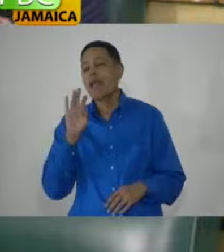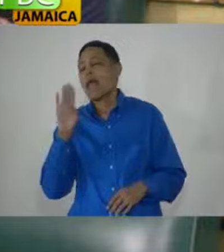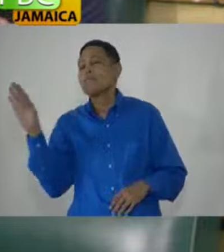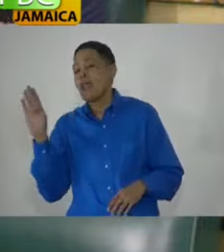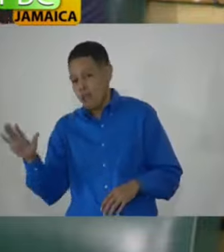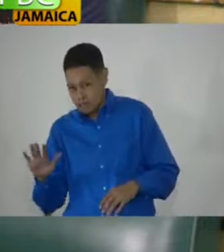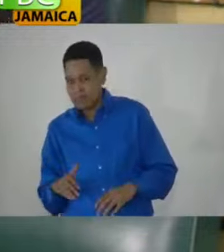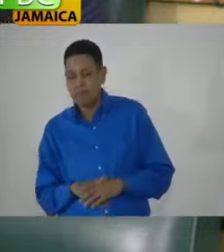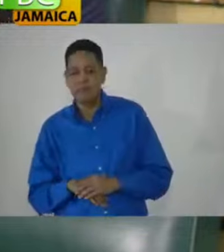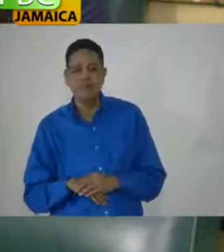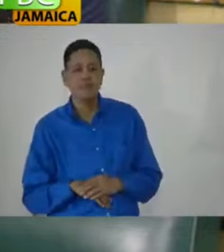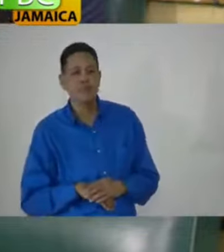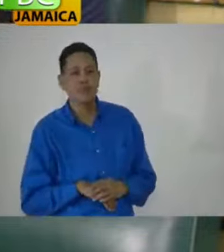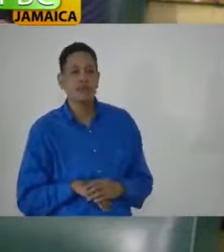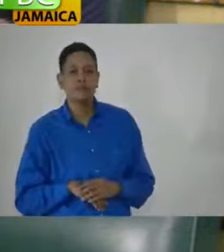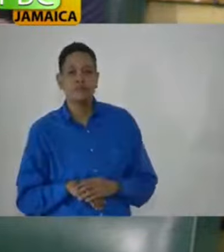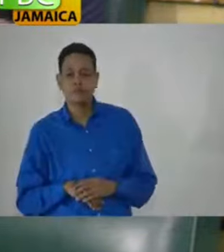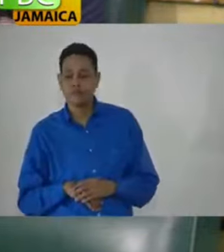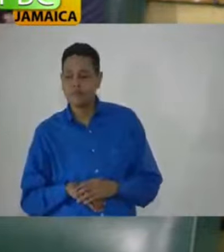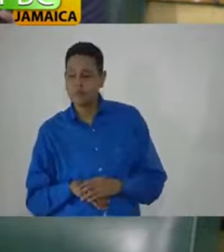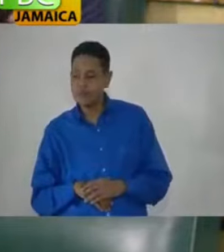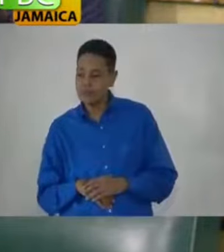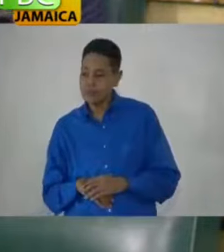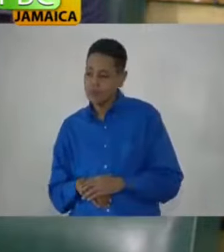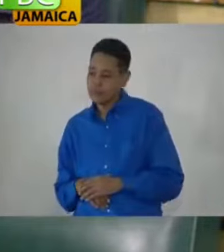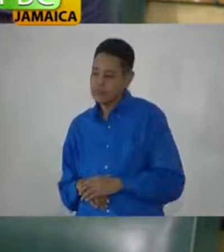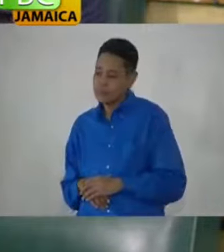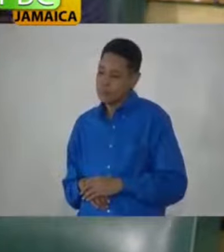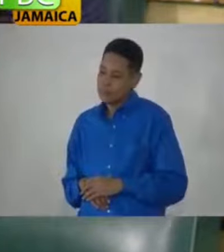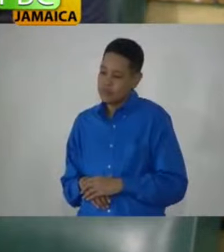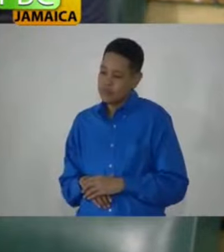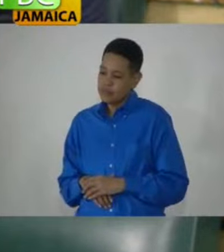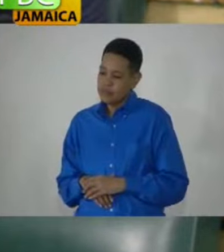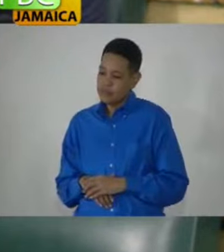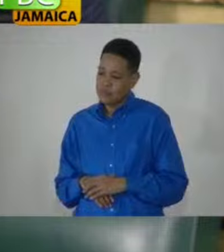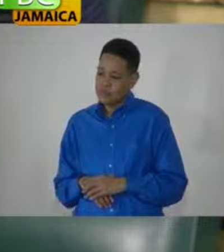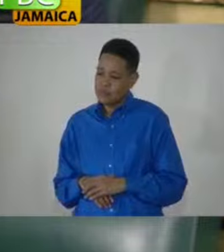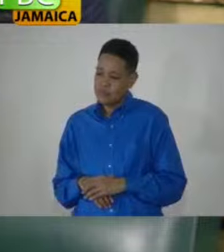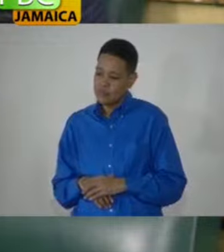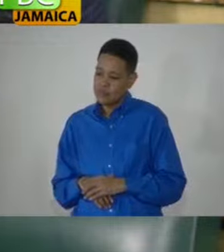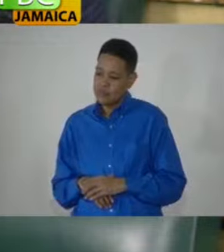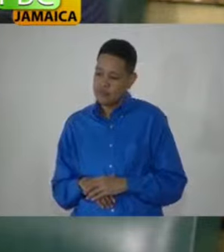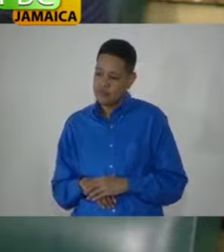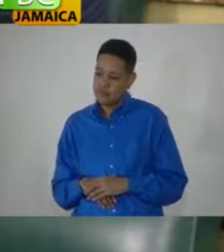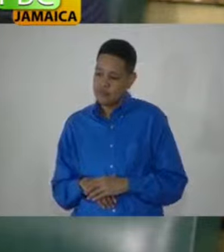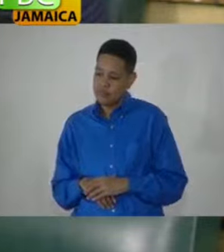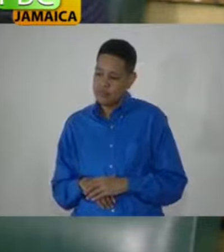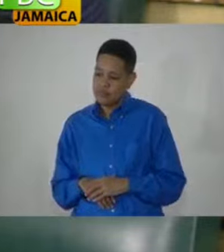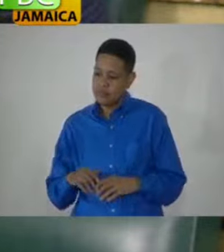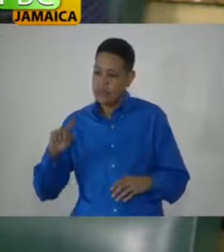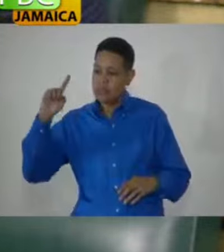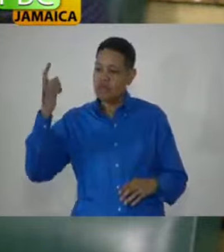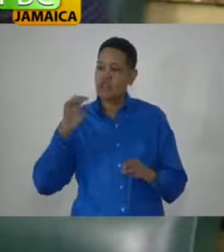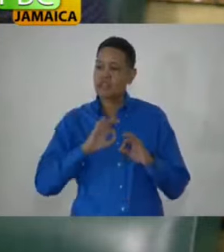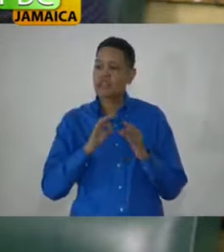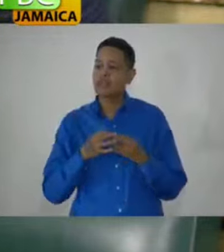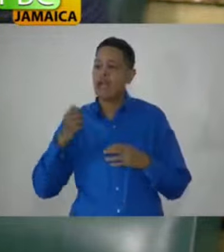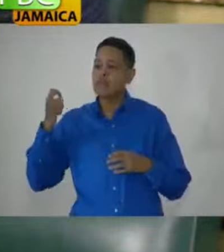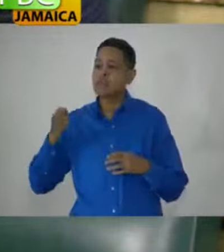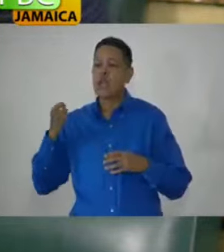billion. And the first in the family scholarship program. And